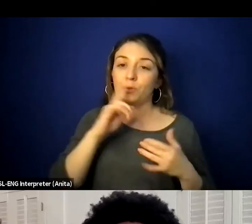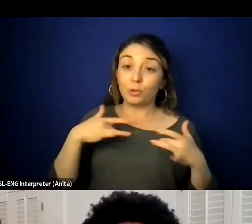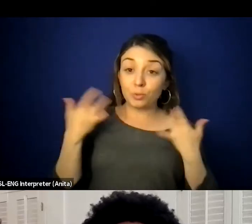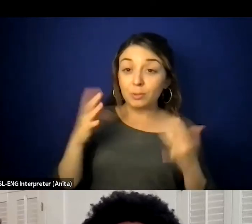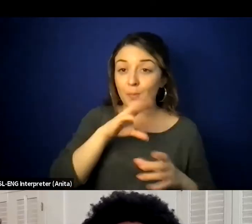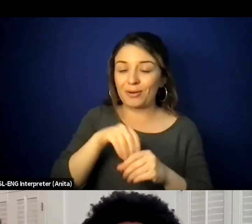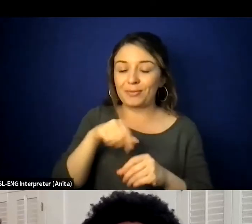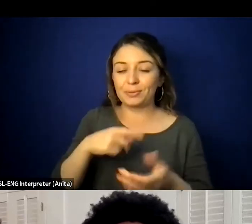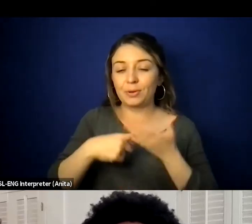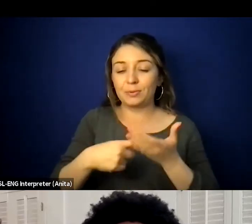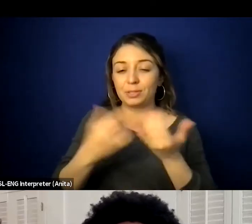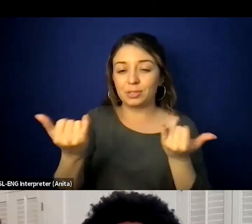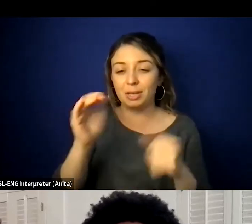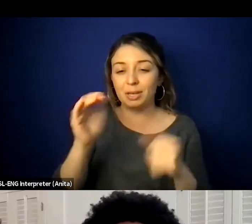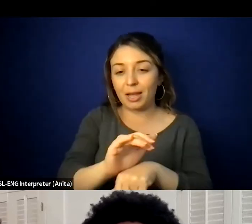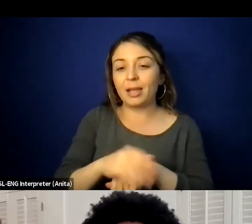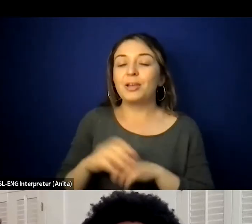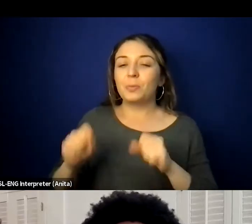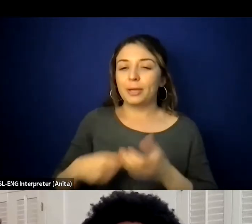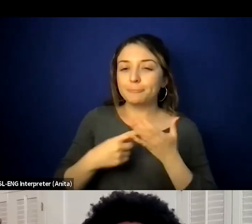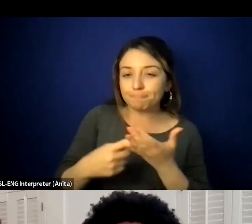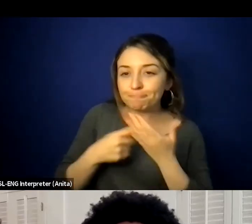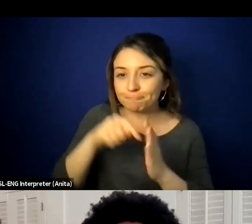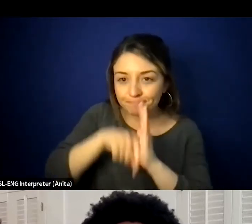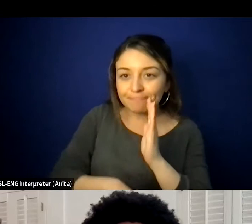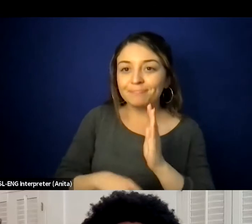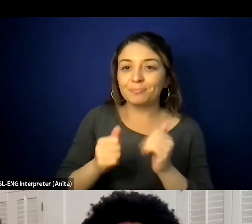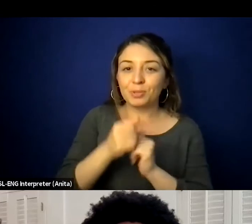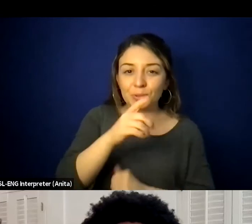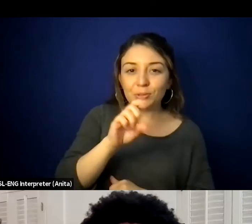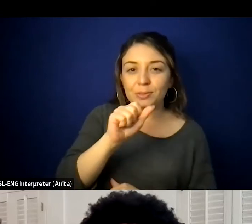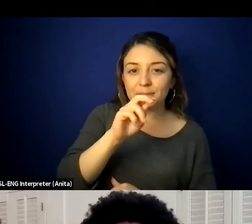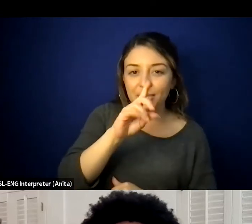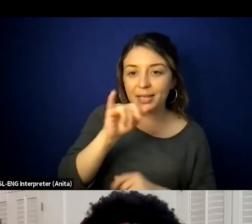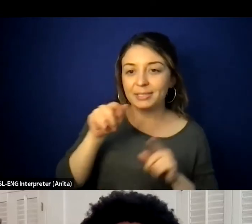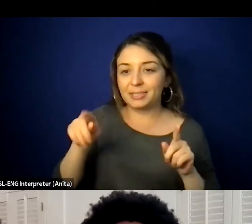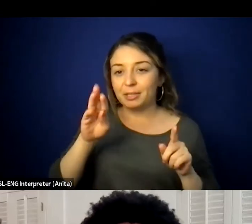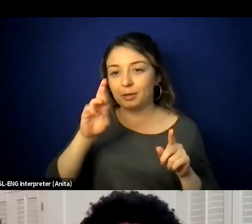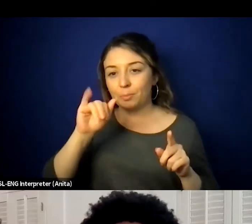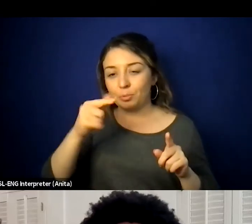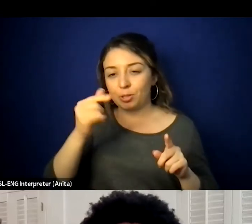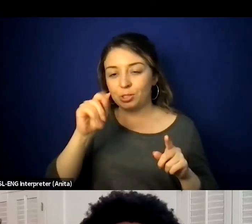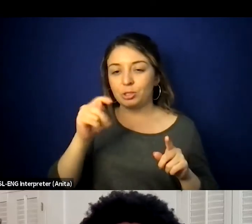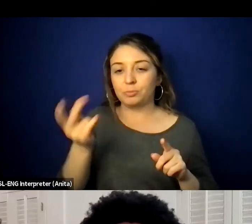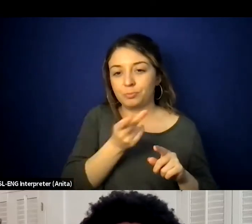this conversation and get to spend a little bit more time with you, Sandy and Bridget. Y'all are both so amazing, and this is going to be a very